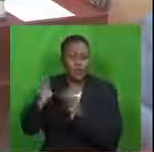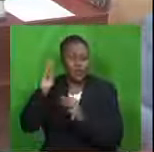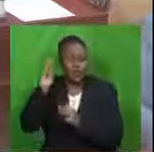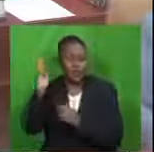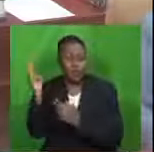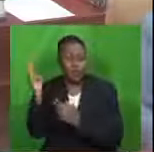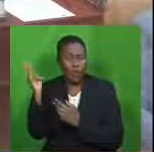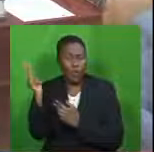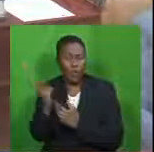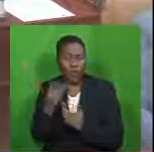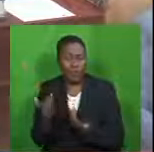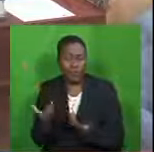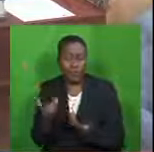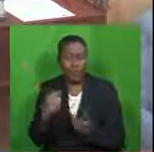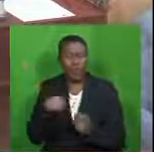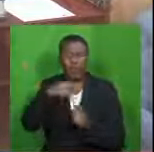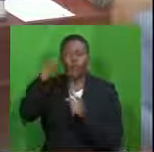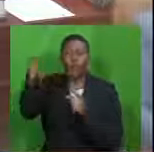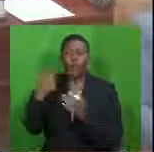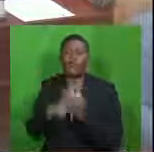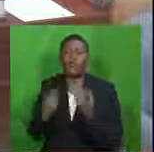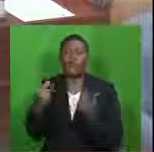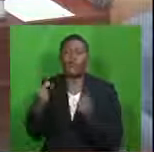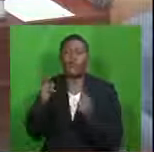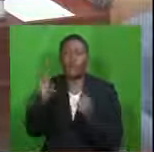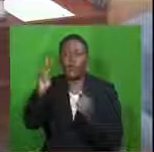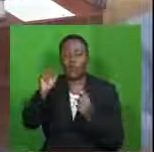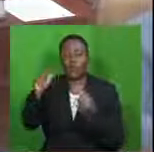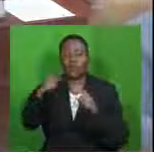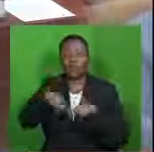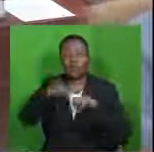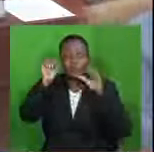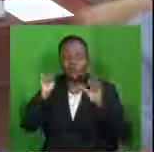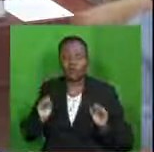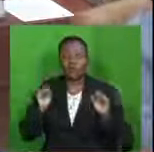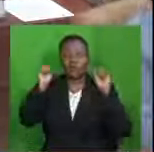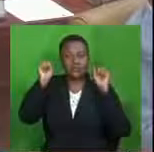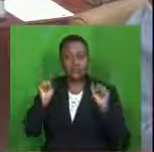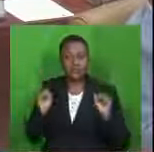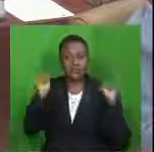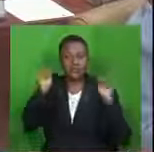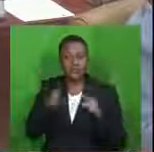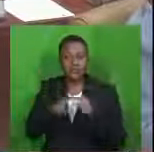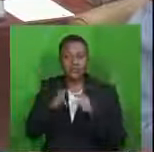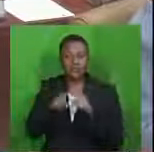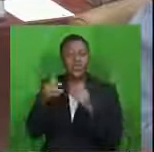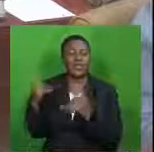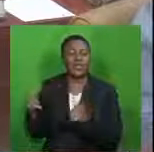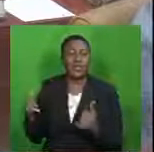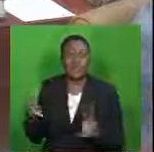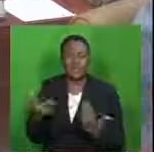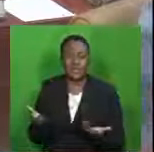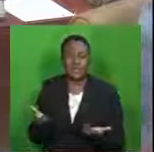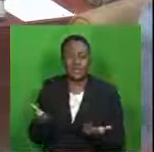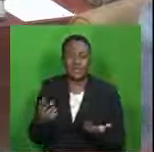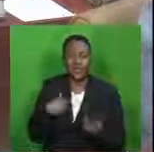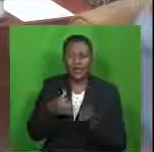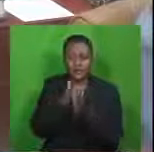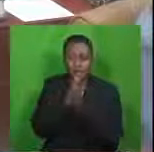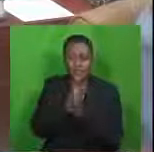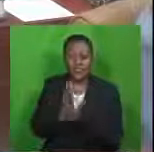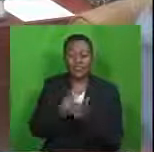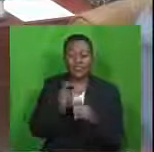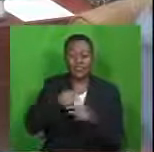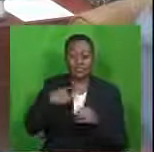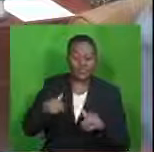go holding the walls of the bricks there to find or we plan that the gate man will go and push him,